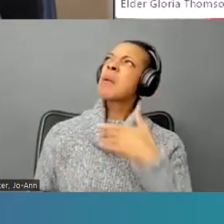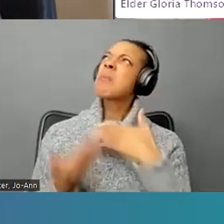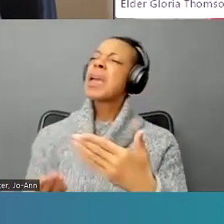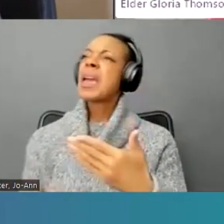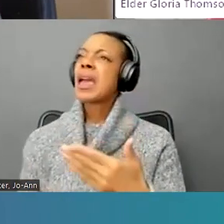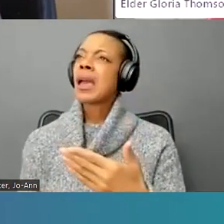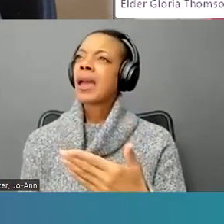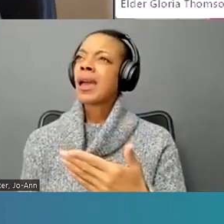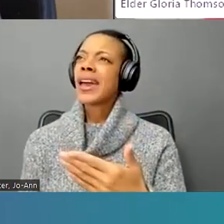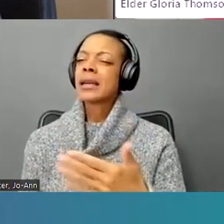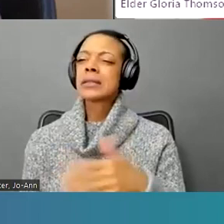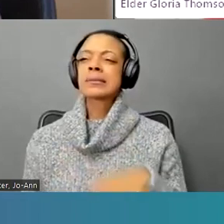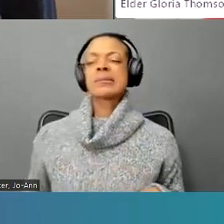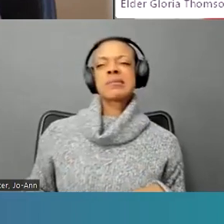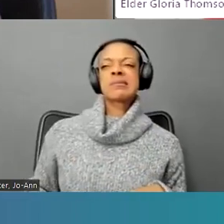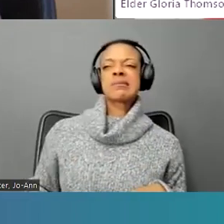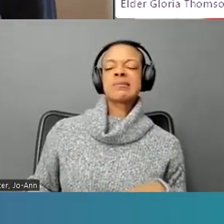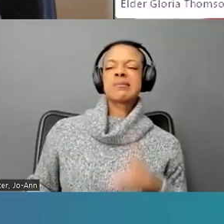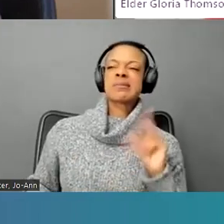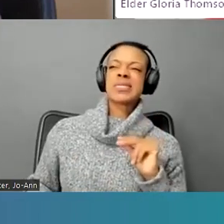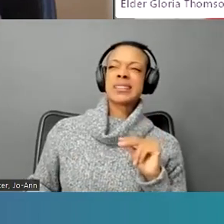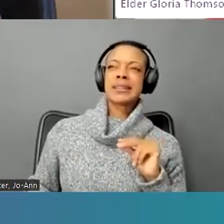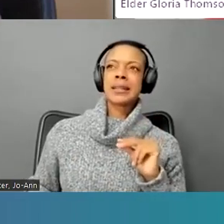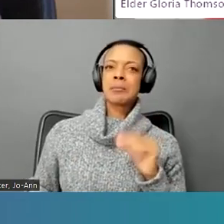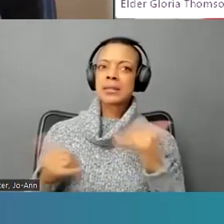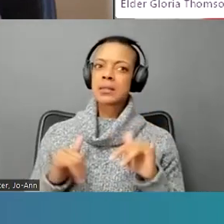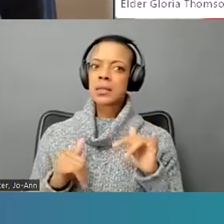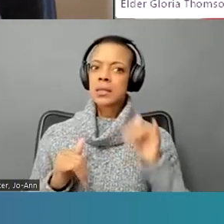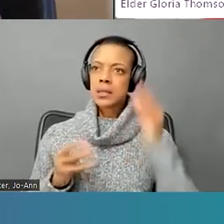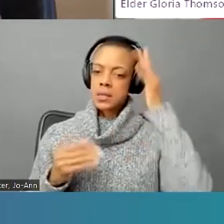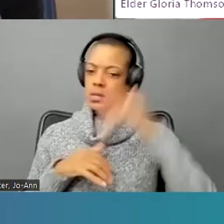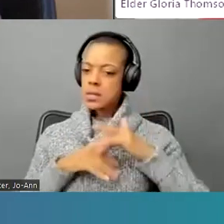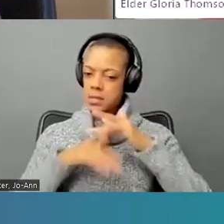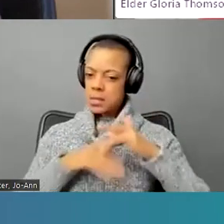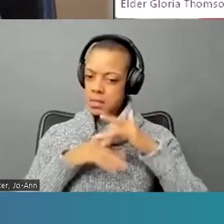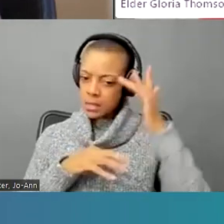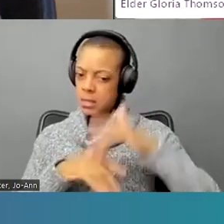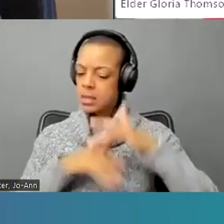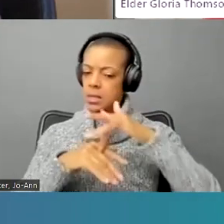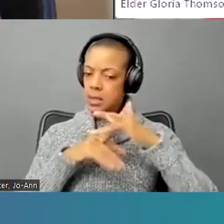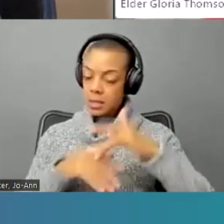it, and the next thought keeps coming back to you. Well, once you get it done, then it gets out